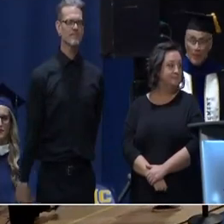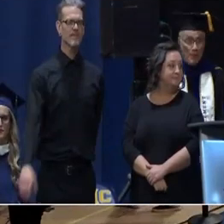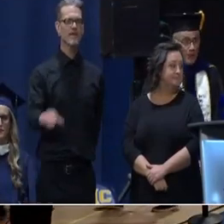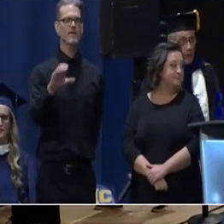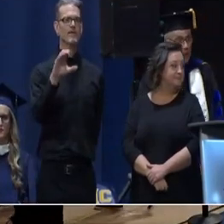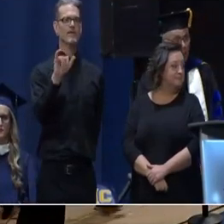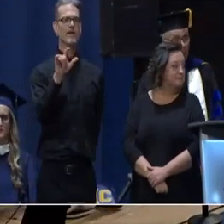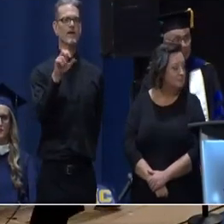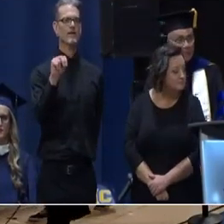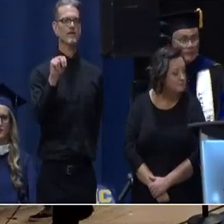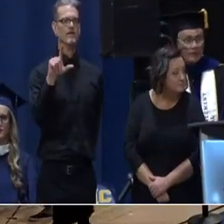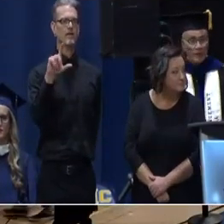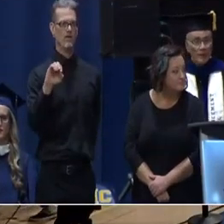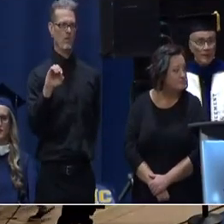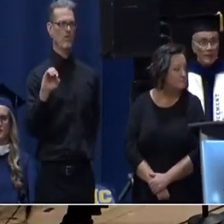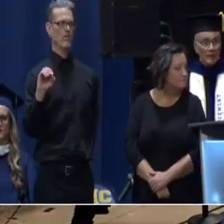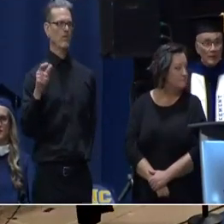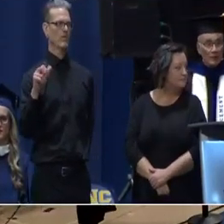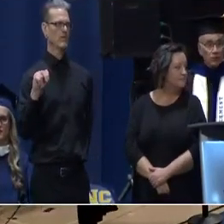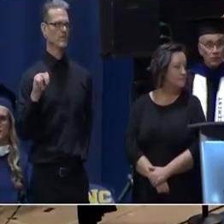Caitlin Logan.